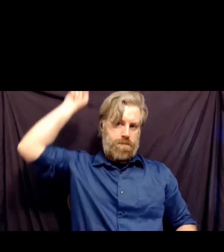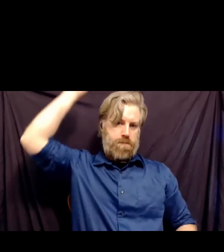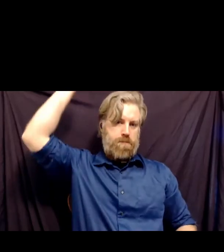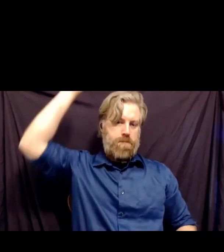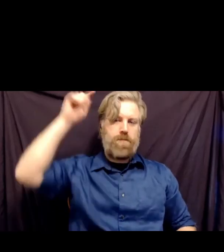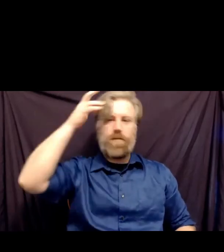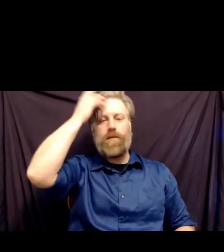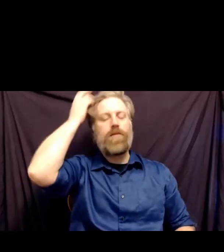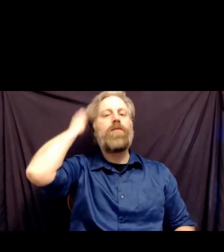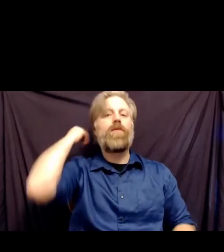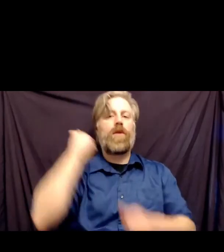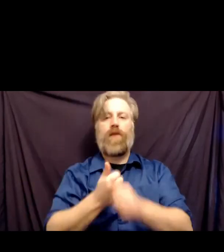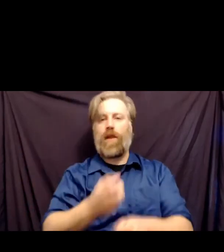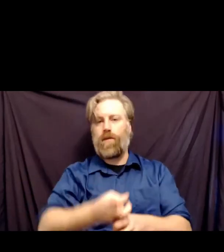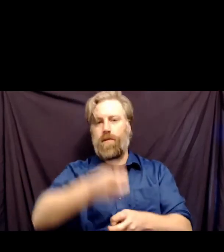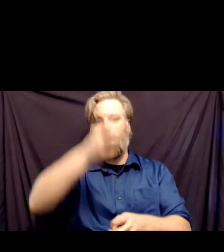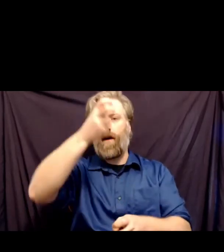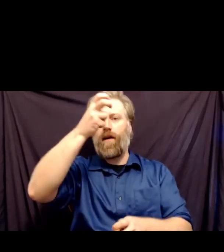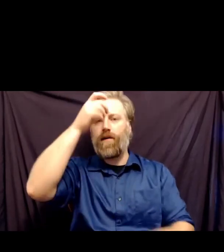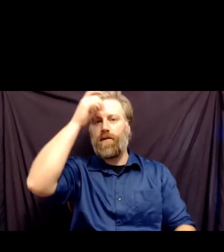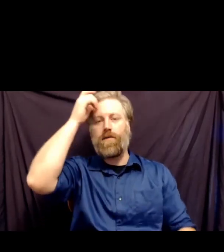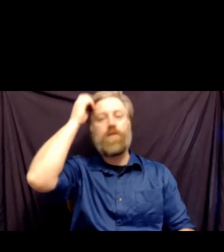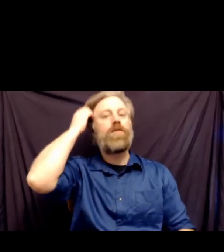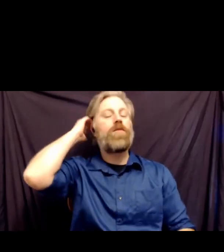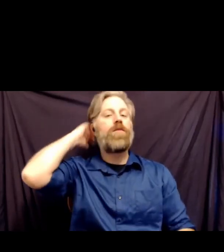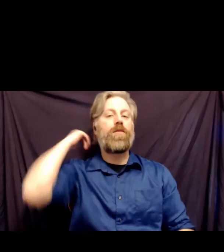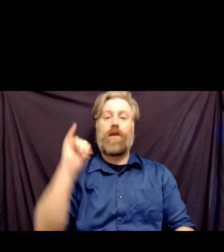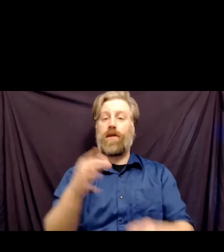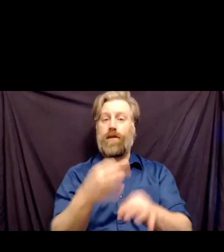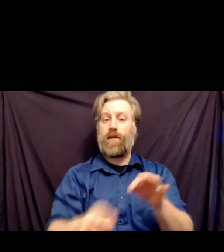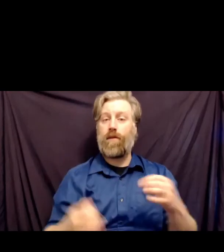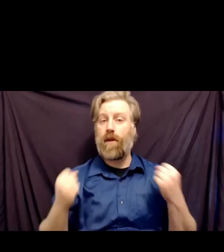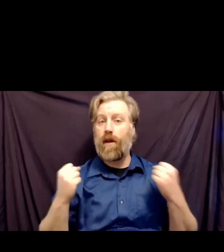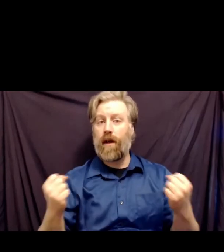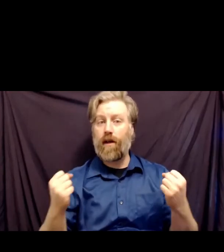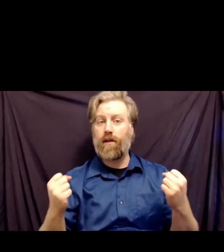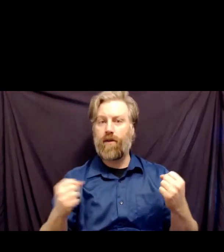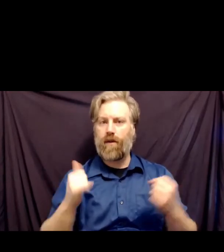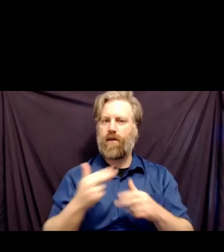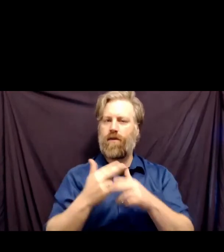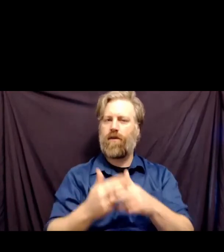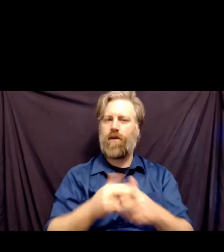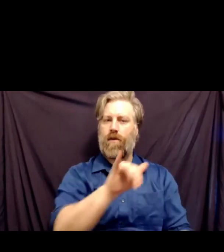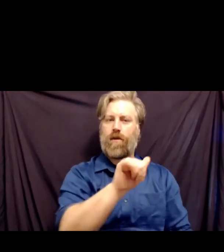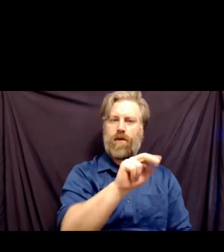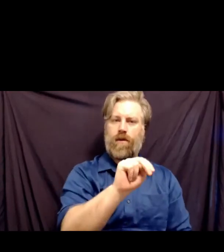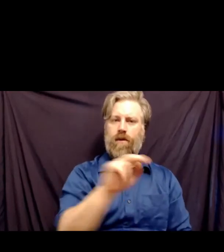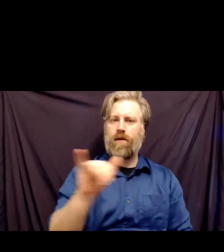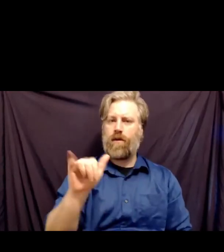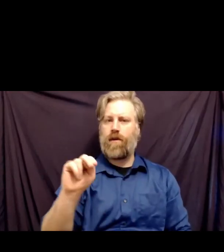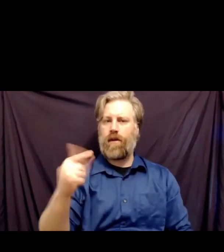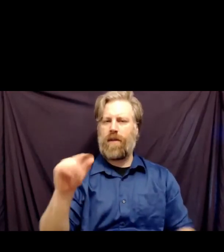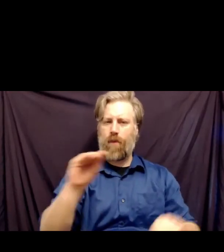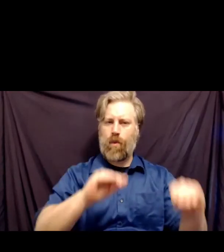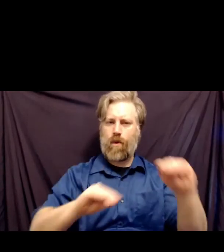So this simple exercise, called the moving of the yin and the yang, is just such a